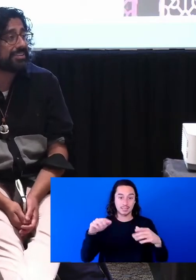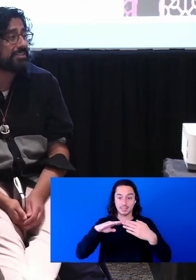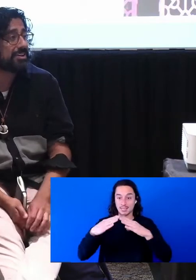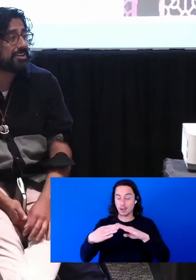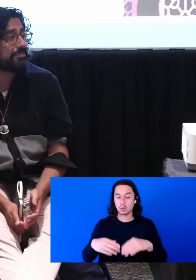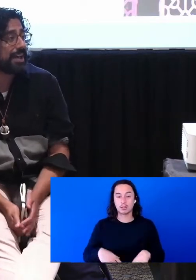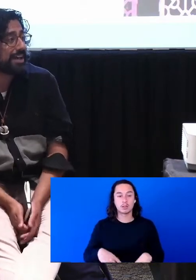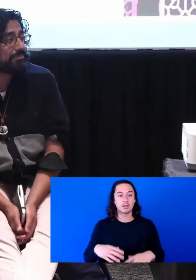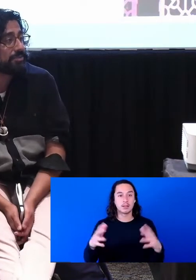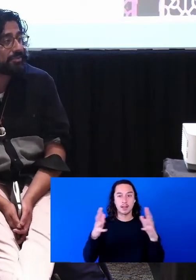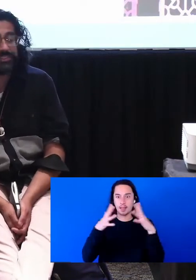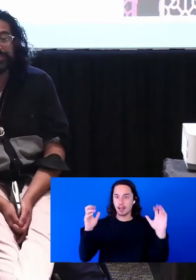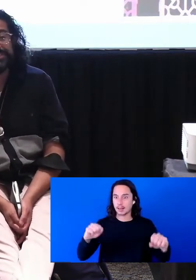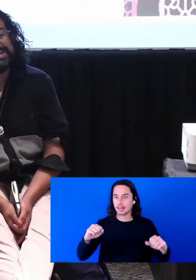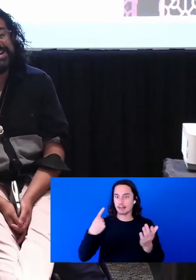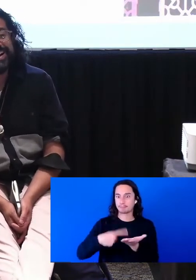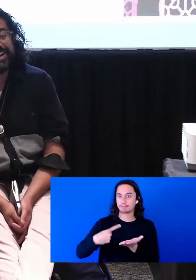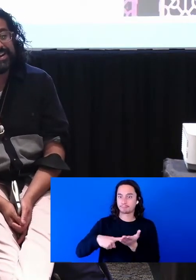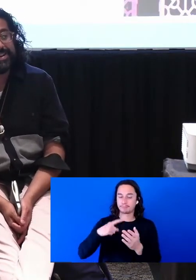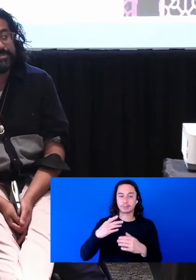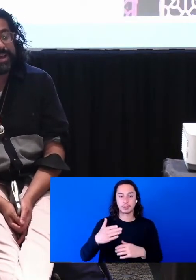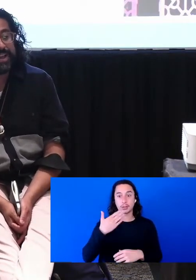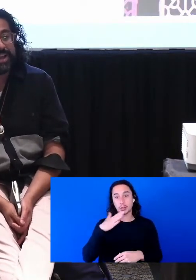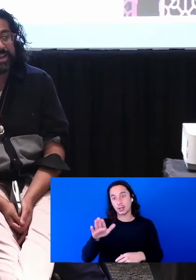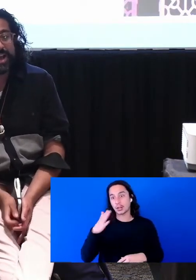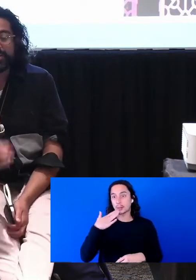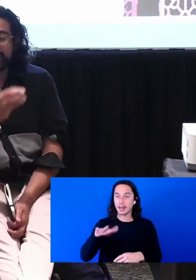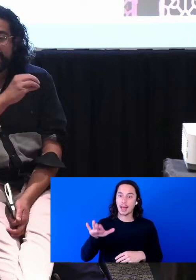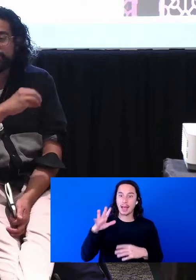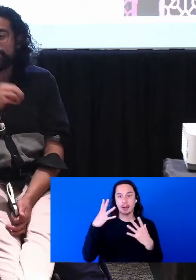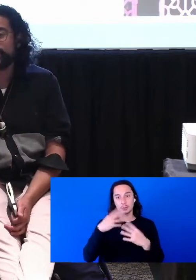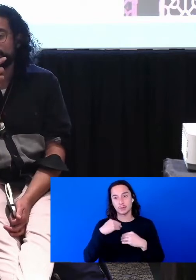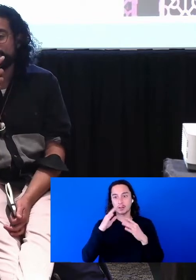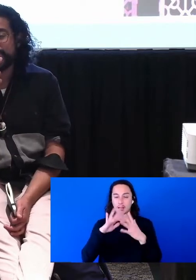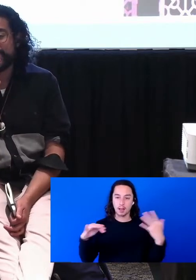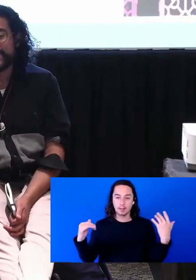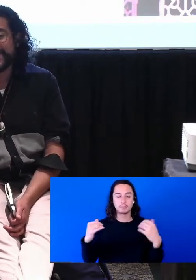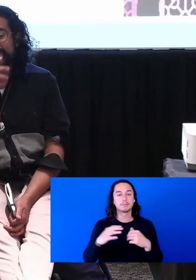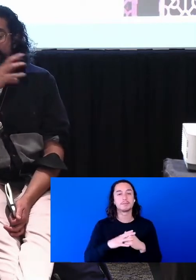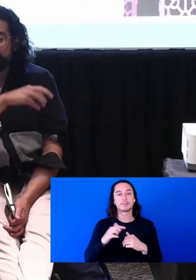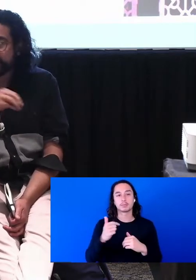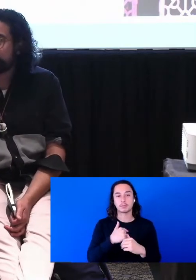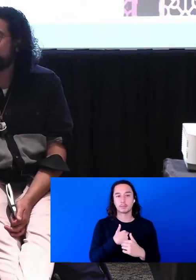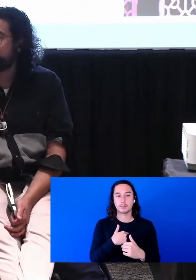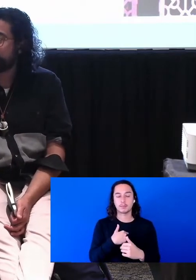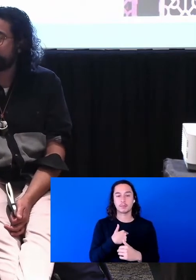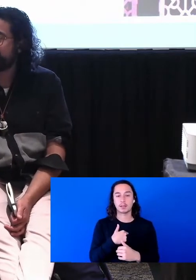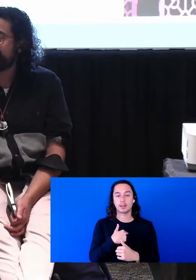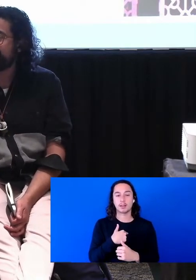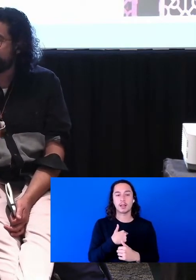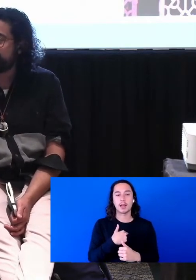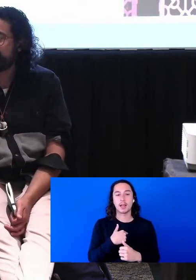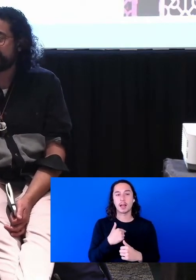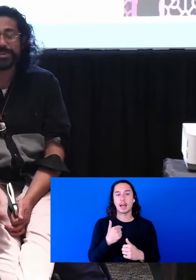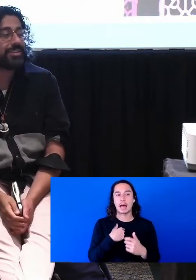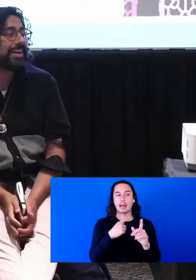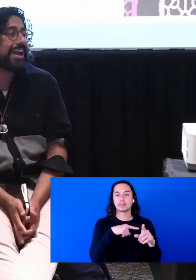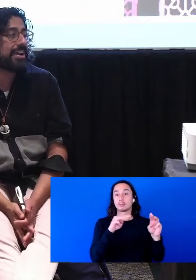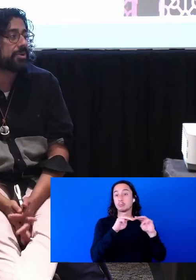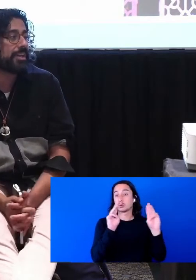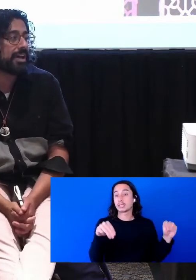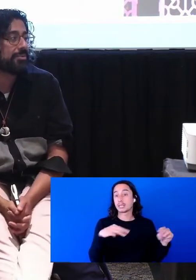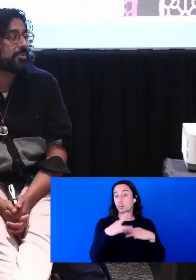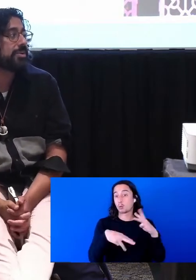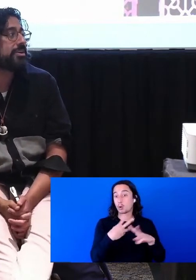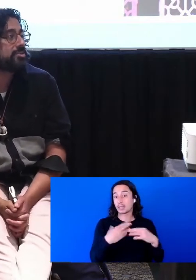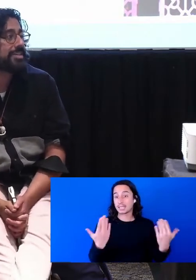about it, good and hard and bad and beautiful. And I kind of came through the museum world here in Pittsburgh,